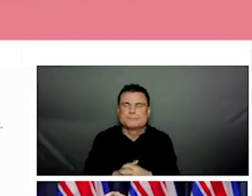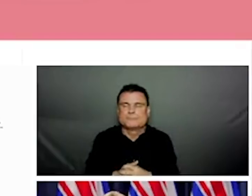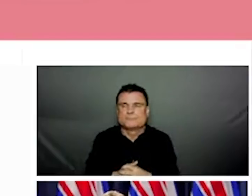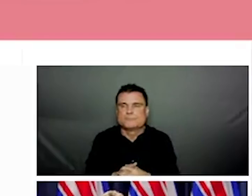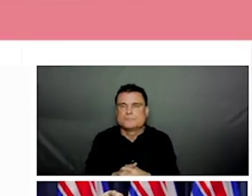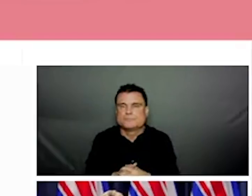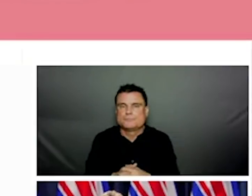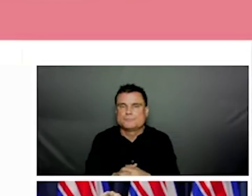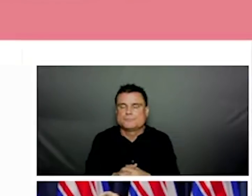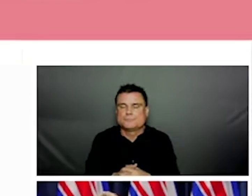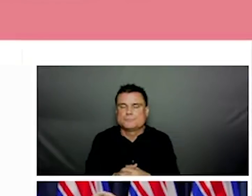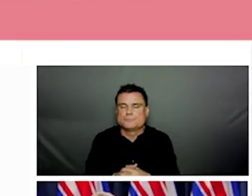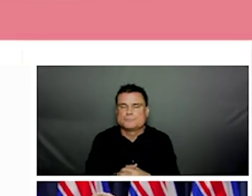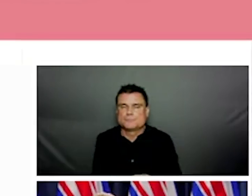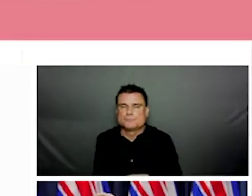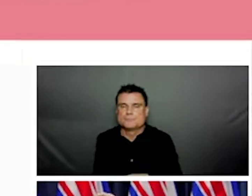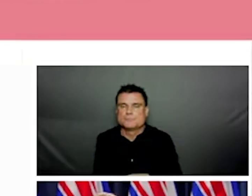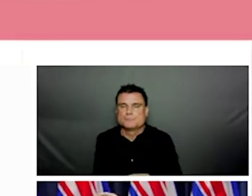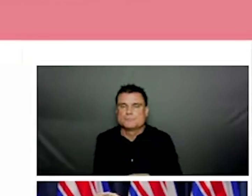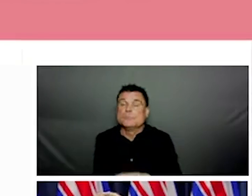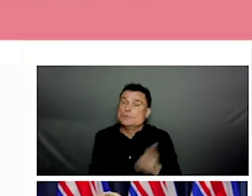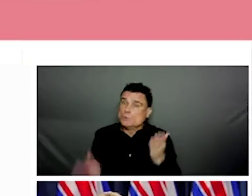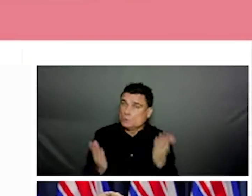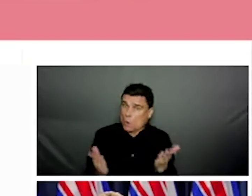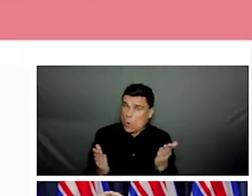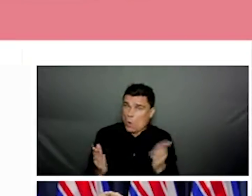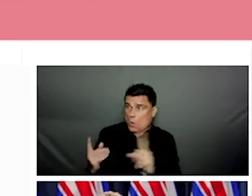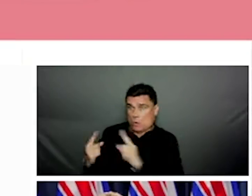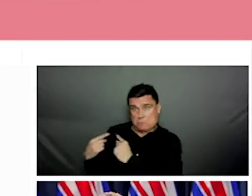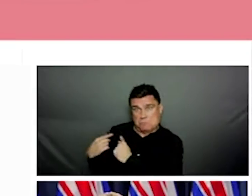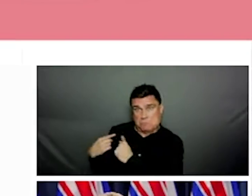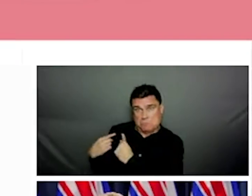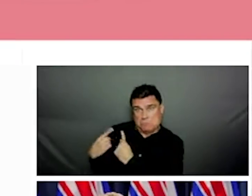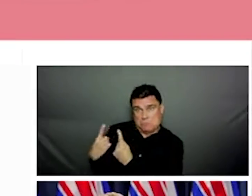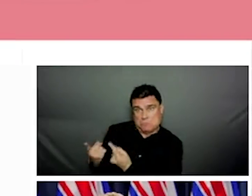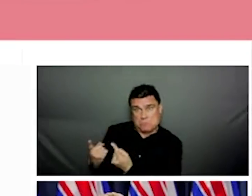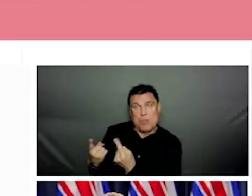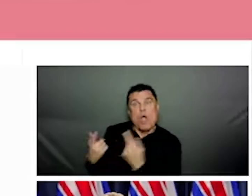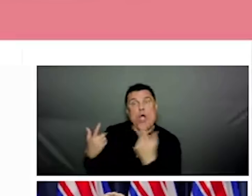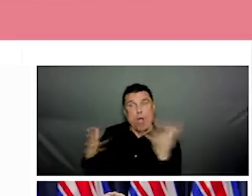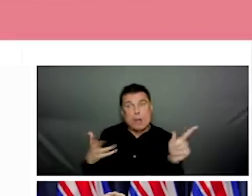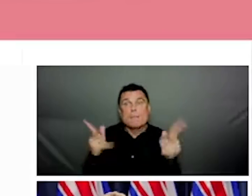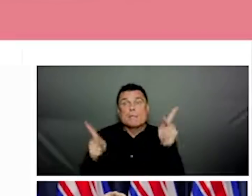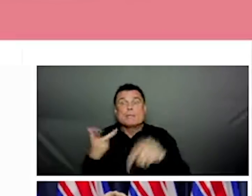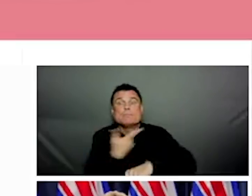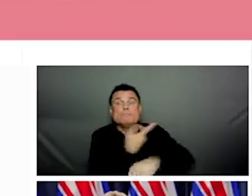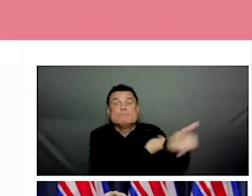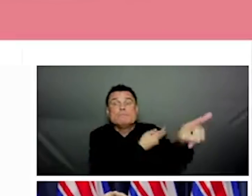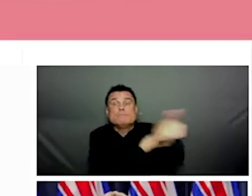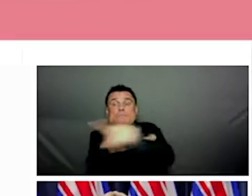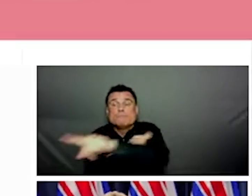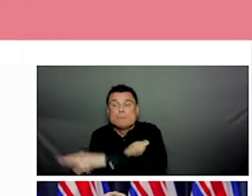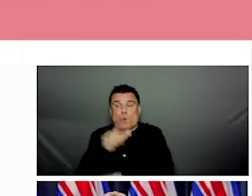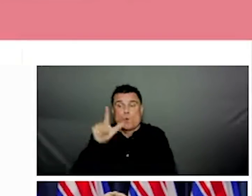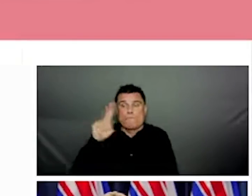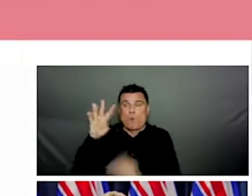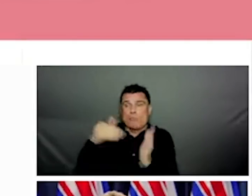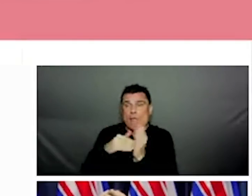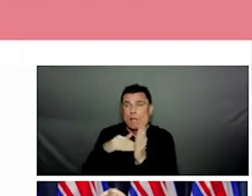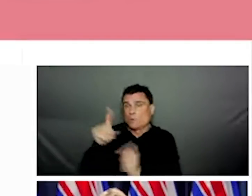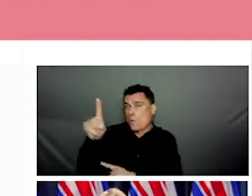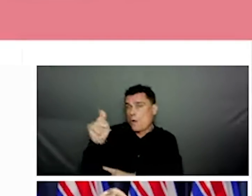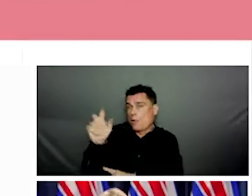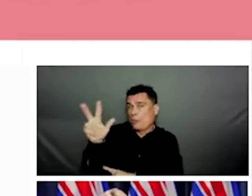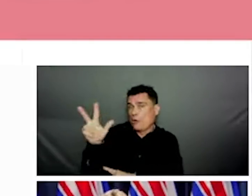24,139 people, and 22 of that, 690 was from the Pfizer, and about